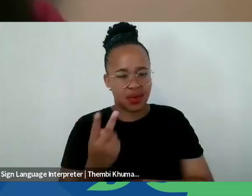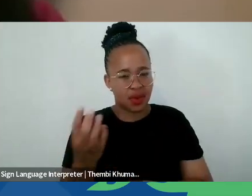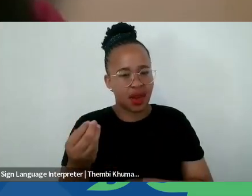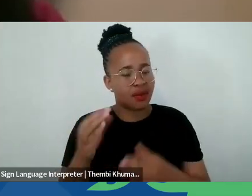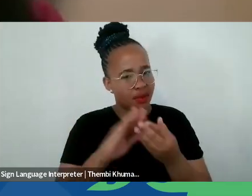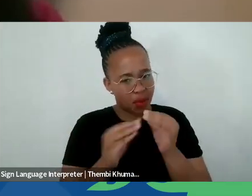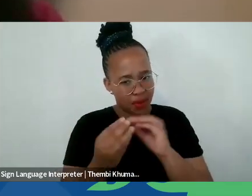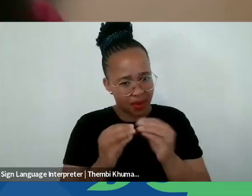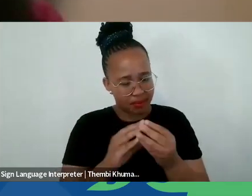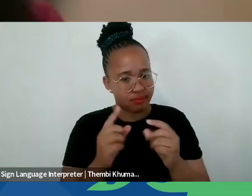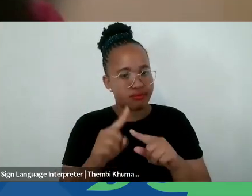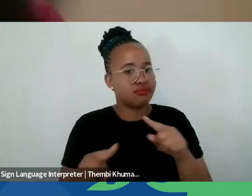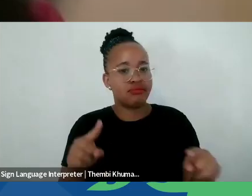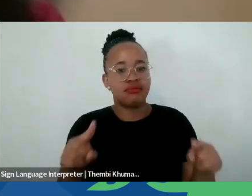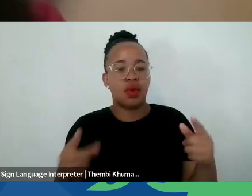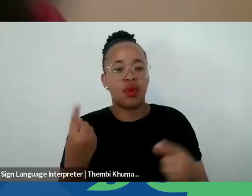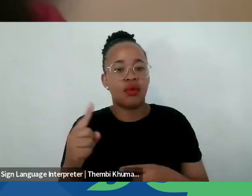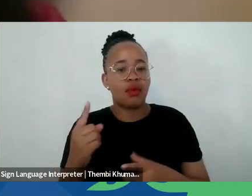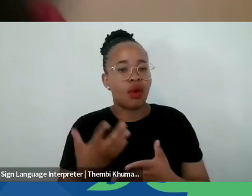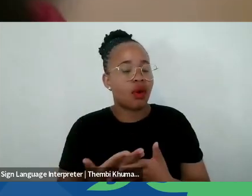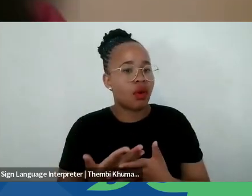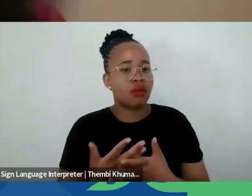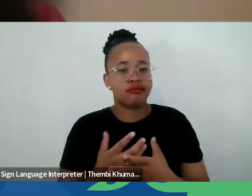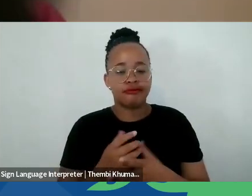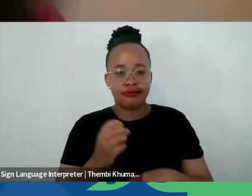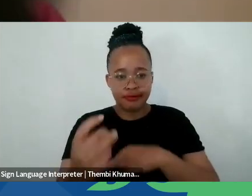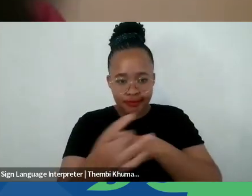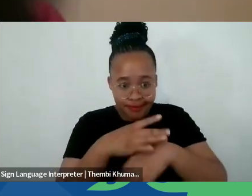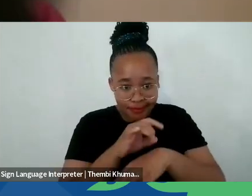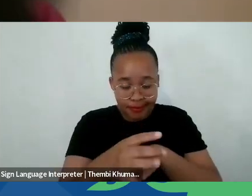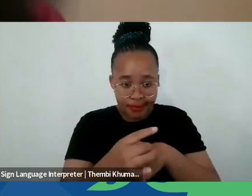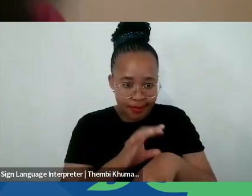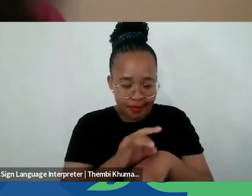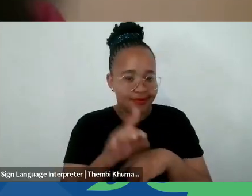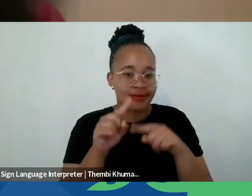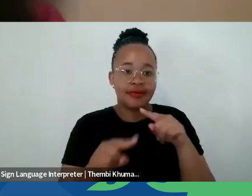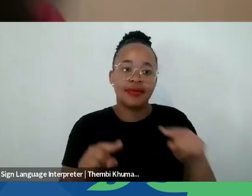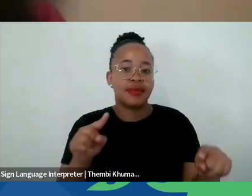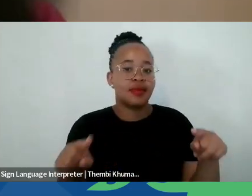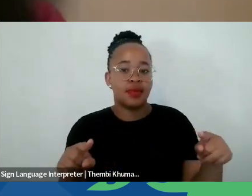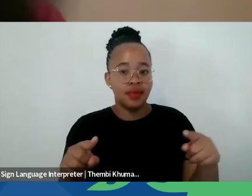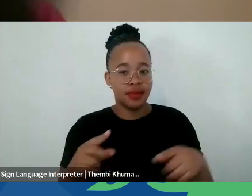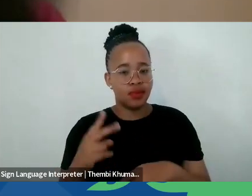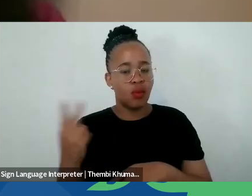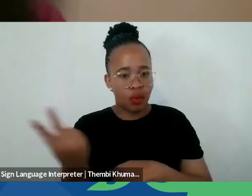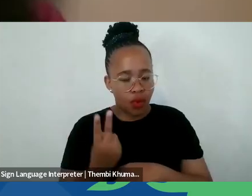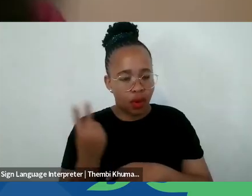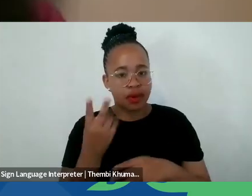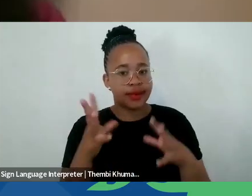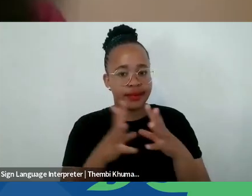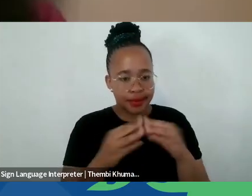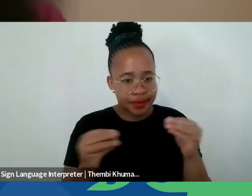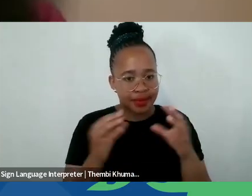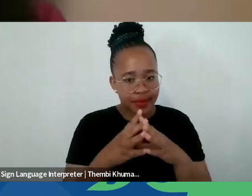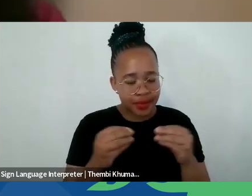and opiate substitution therapy, as well as a webinar around harm reduction services or